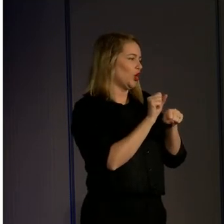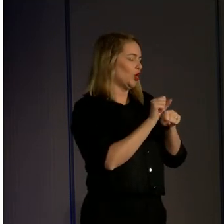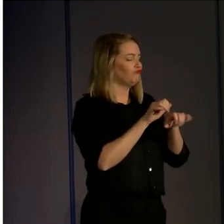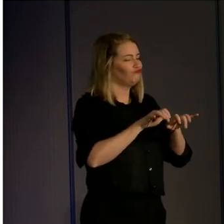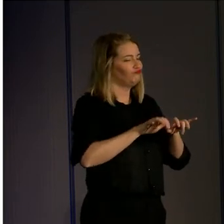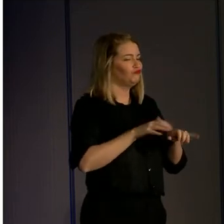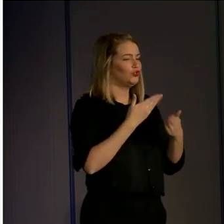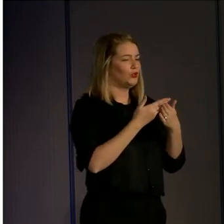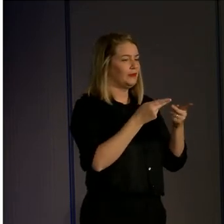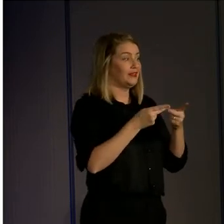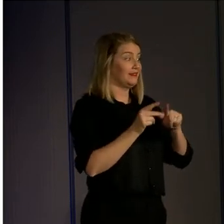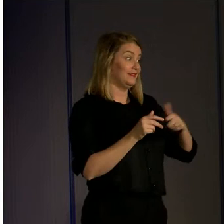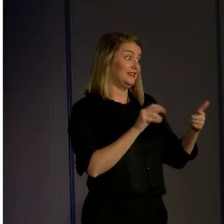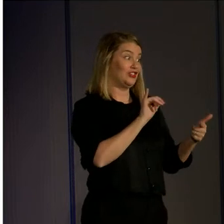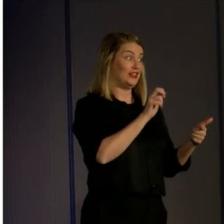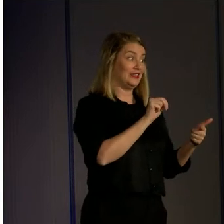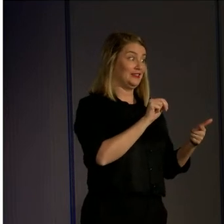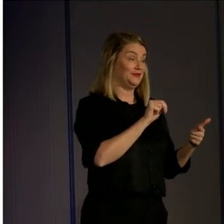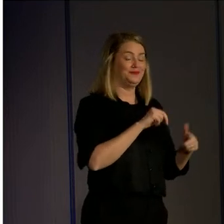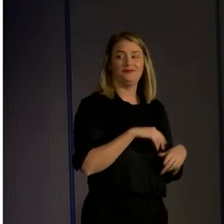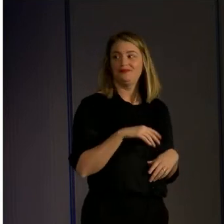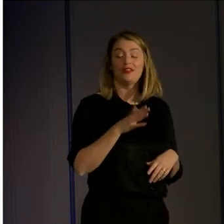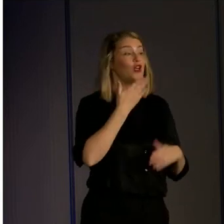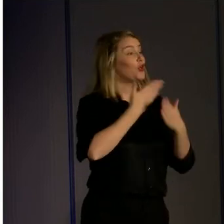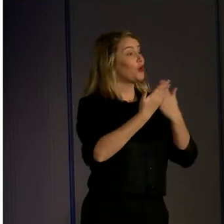Jennison. Good morning, everyone.